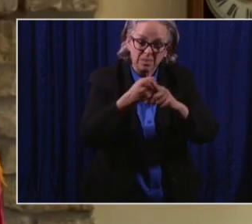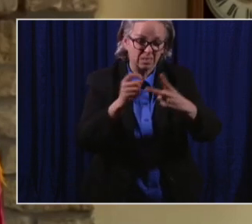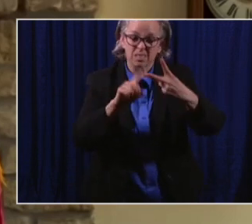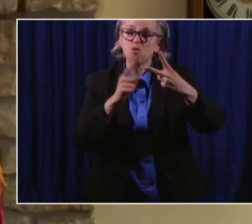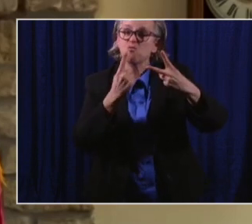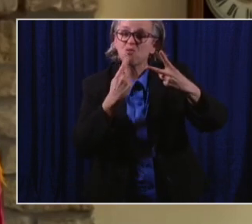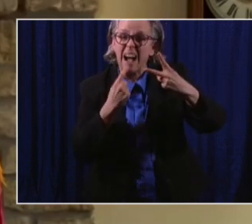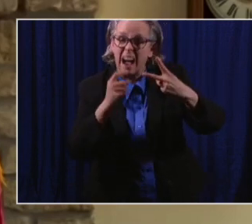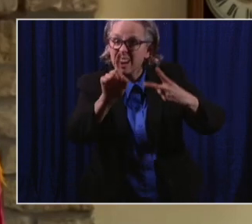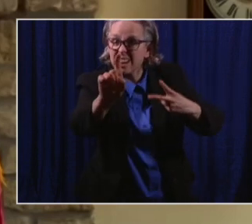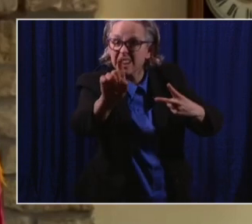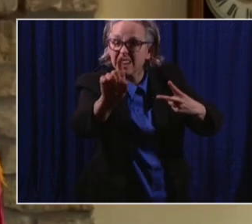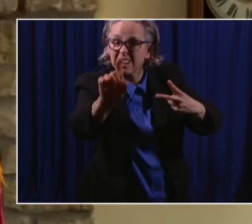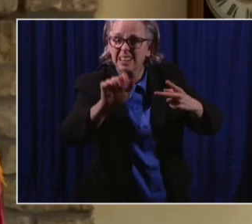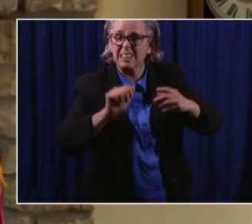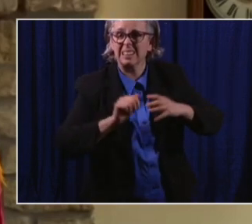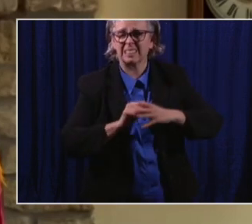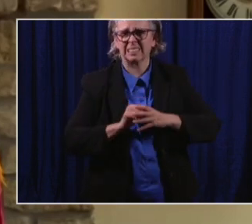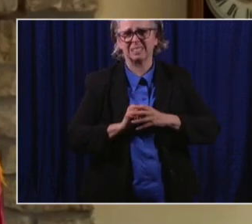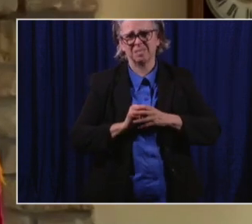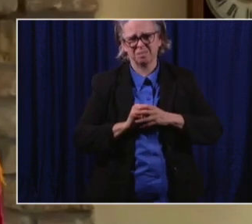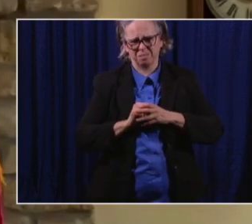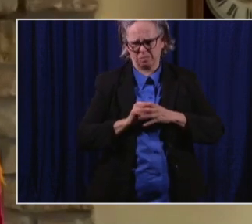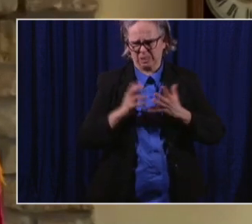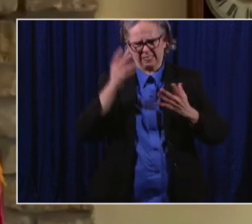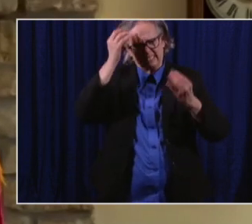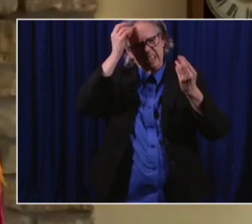But there's so many other variables.